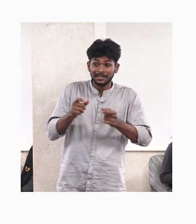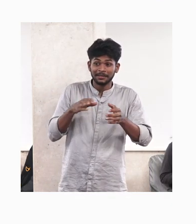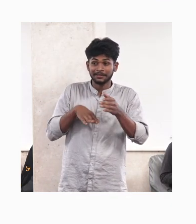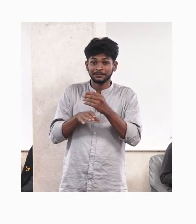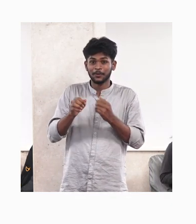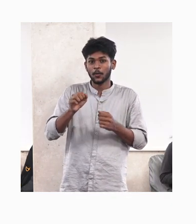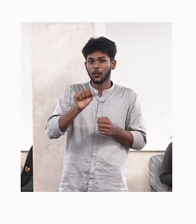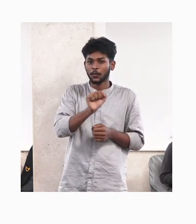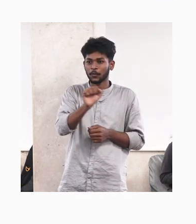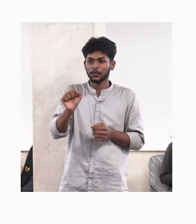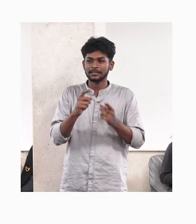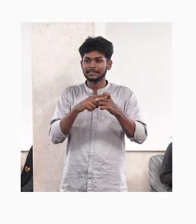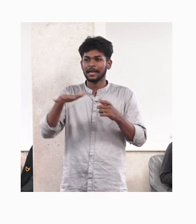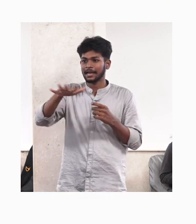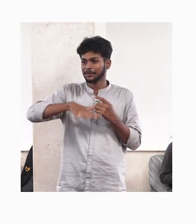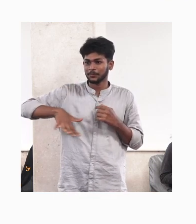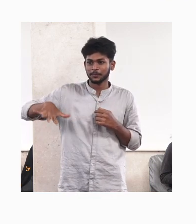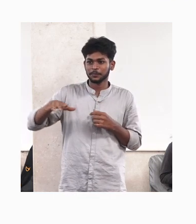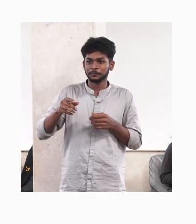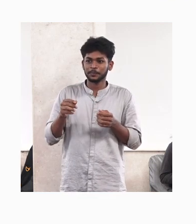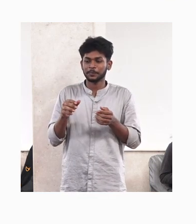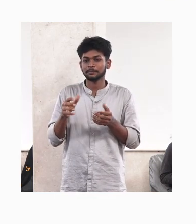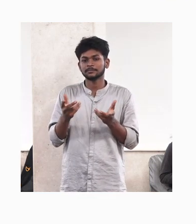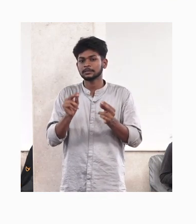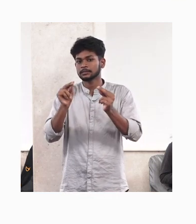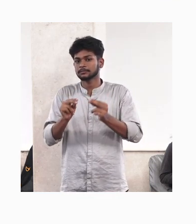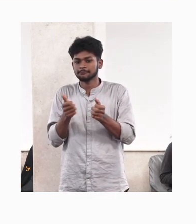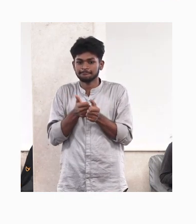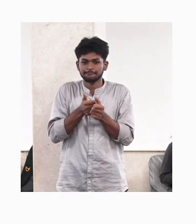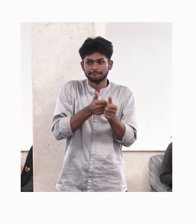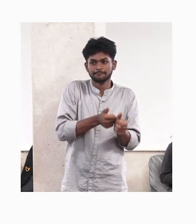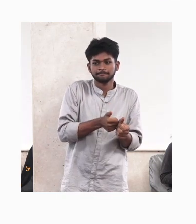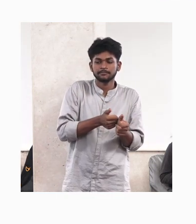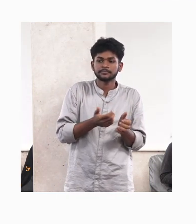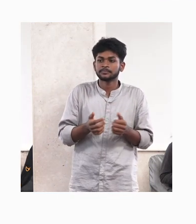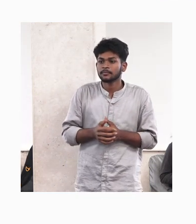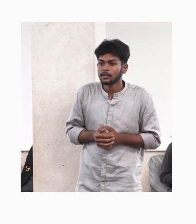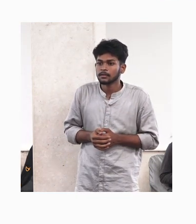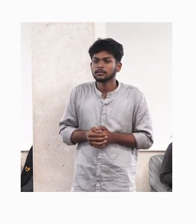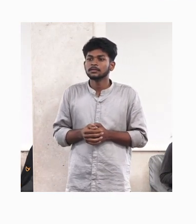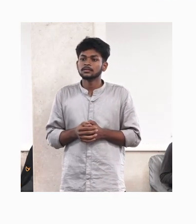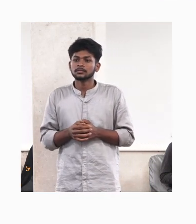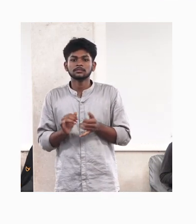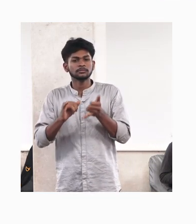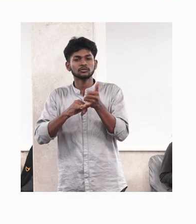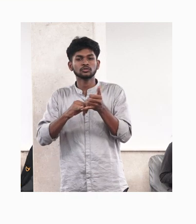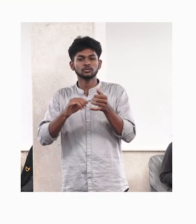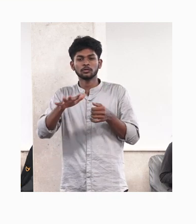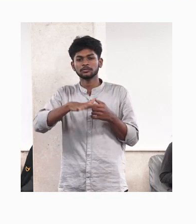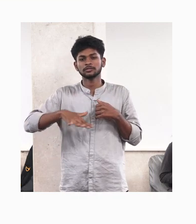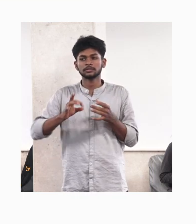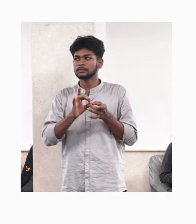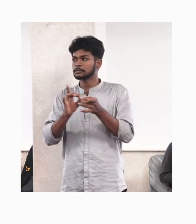their environment following their own needs. So immediate help, social network, so